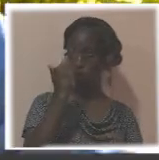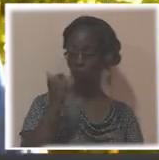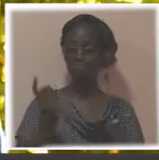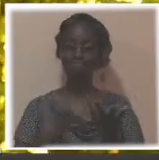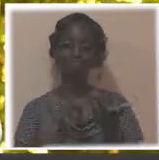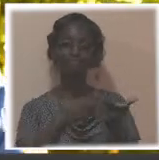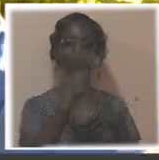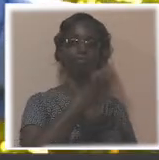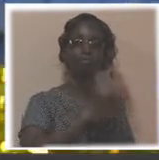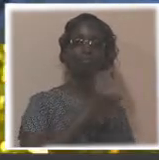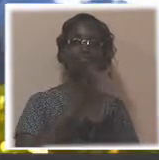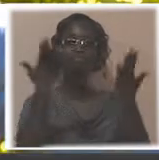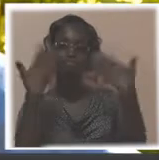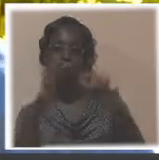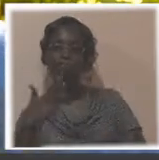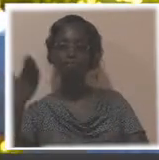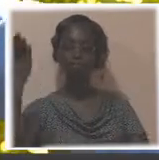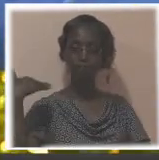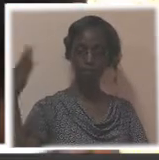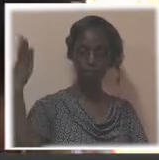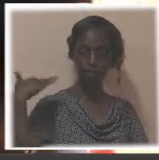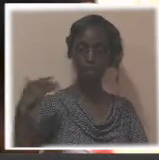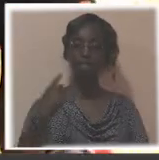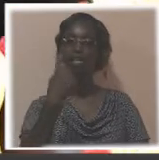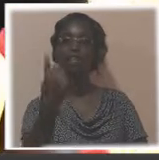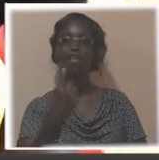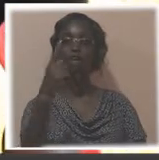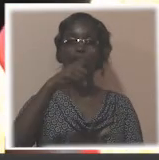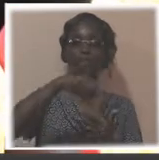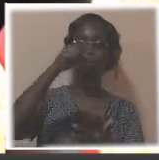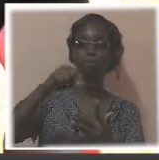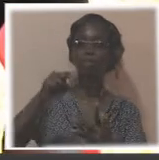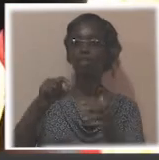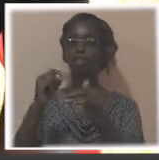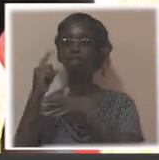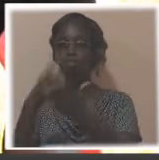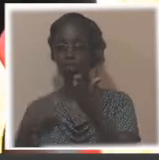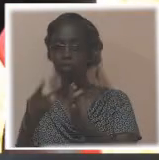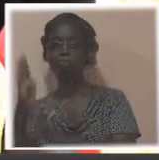the past now. We did our census. Now the only option is we being aligned.